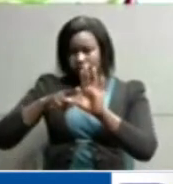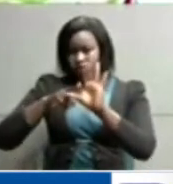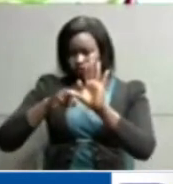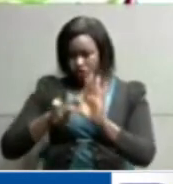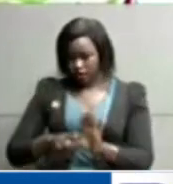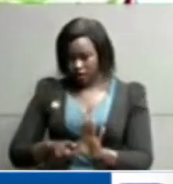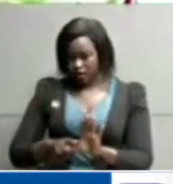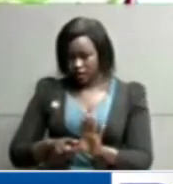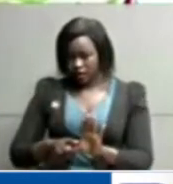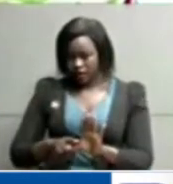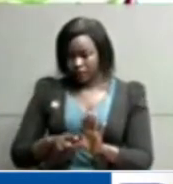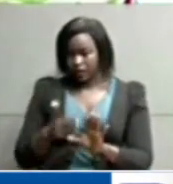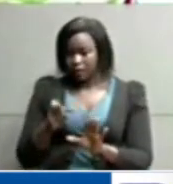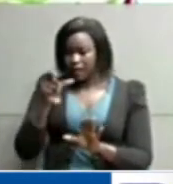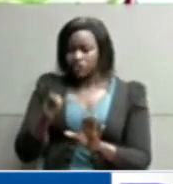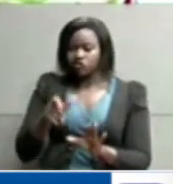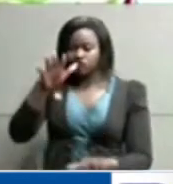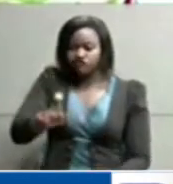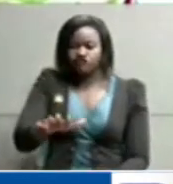is contaminated